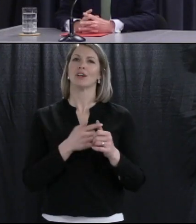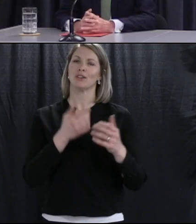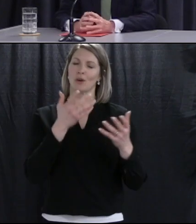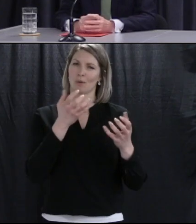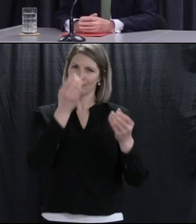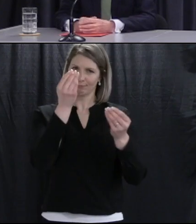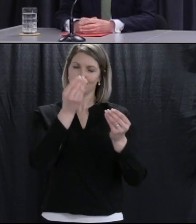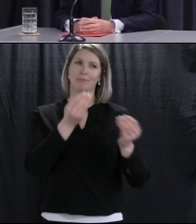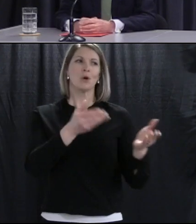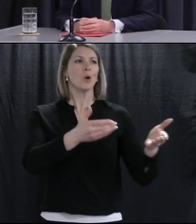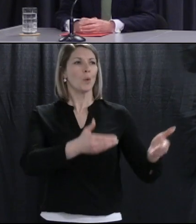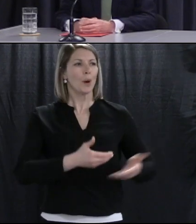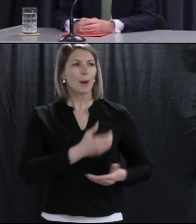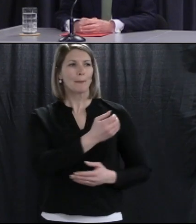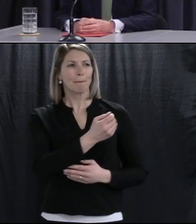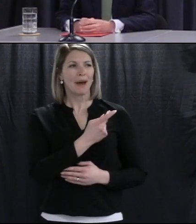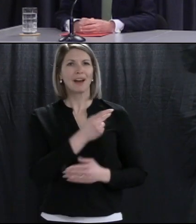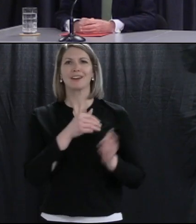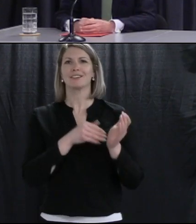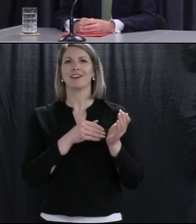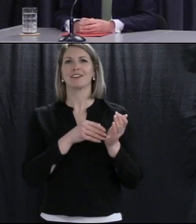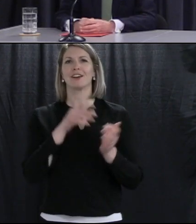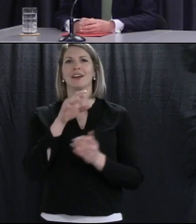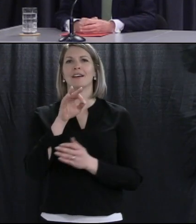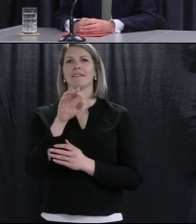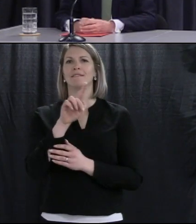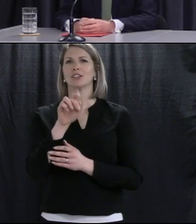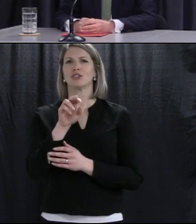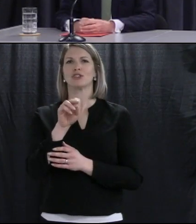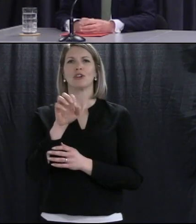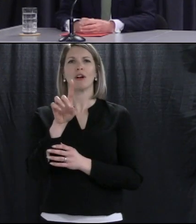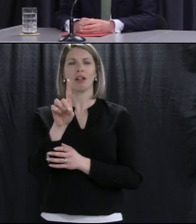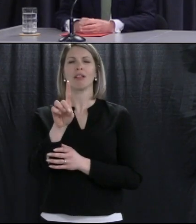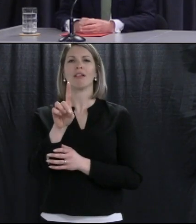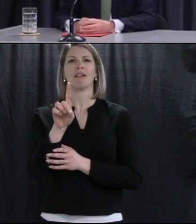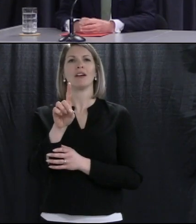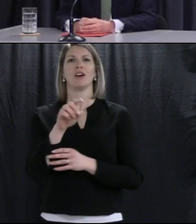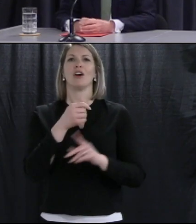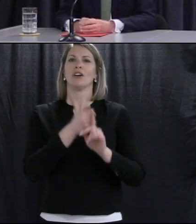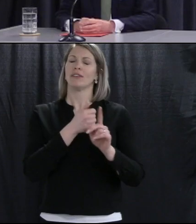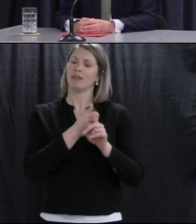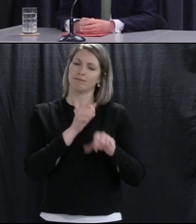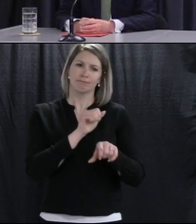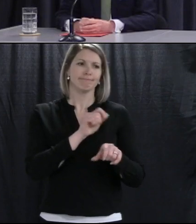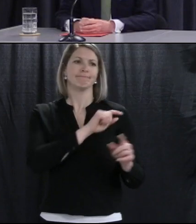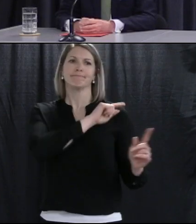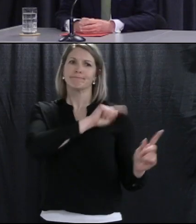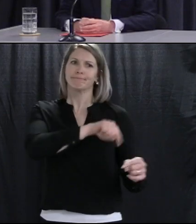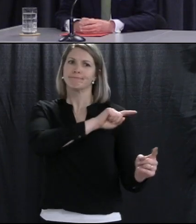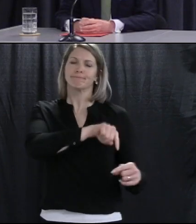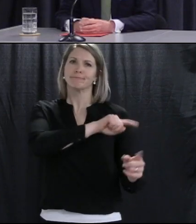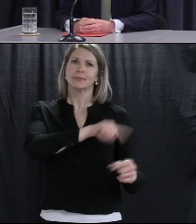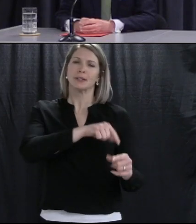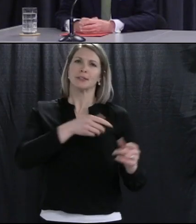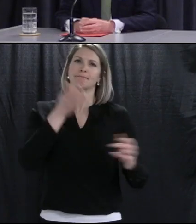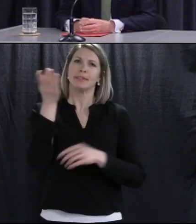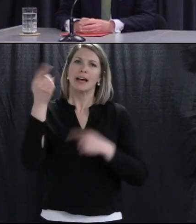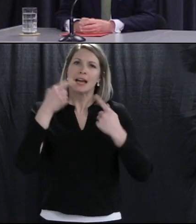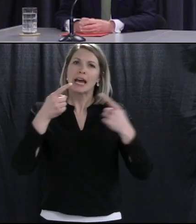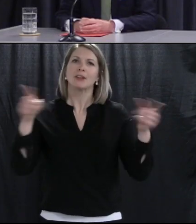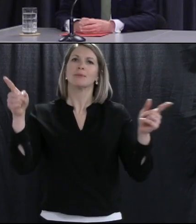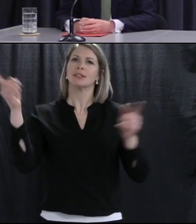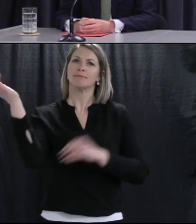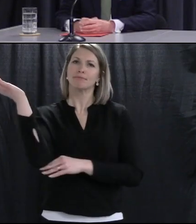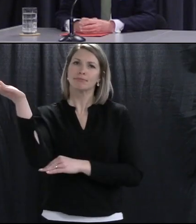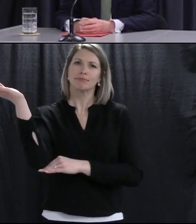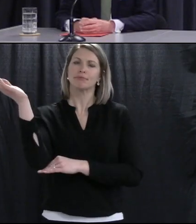and she's been, as I've said so many times, when we come to this room, she's been working very hard and doing a great service to the people of our province, and indeed, I would say to the